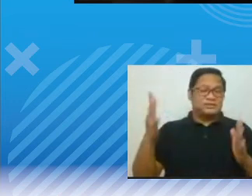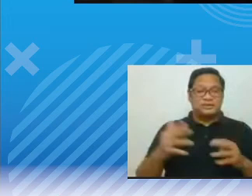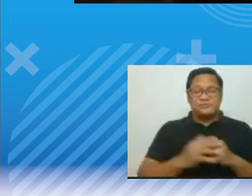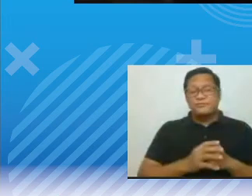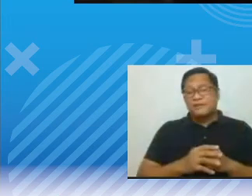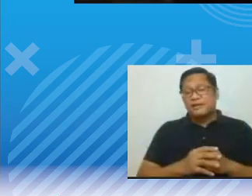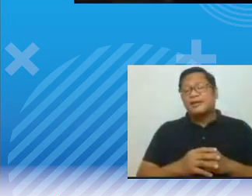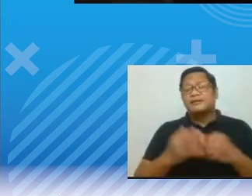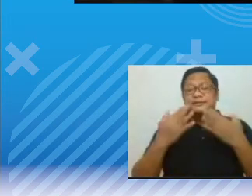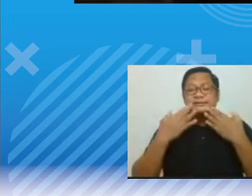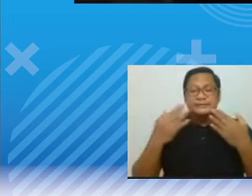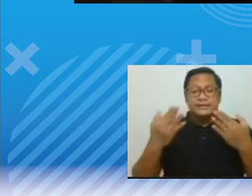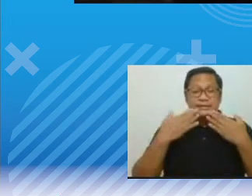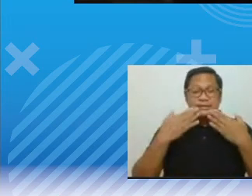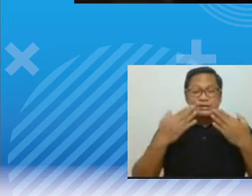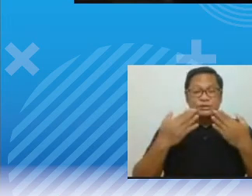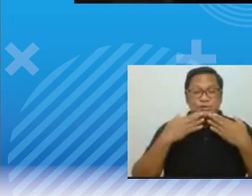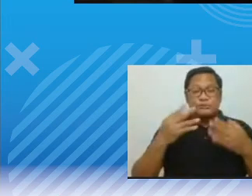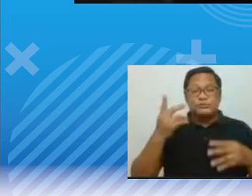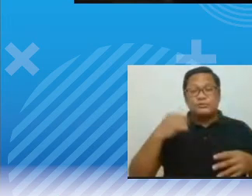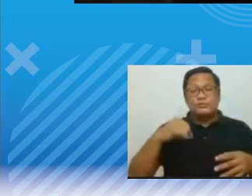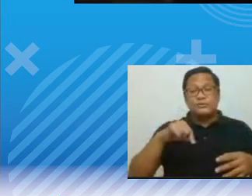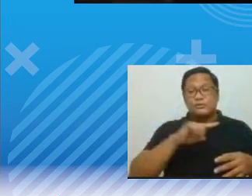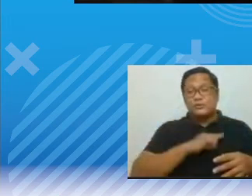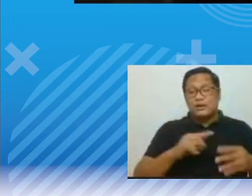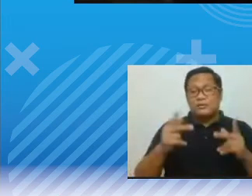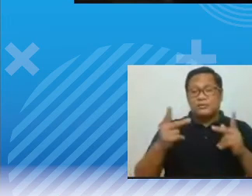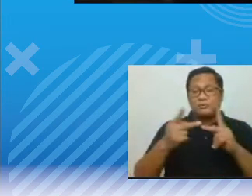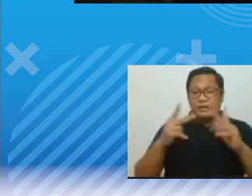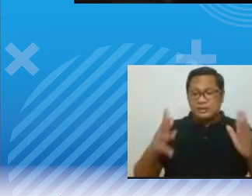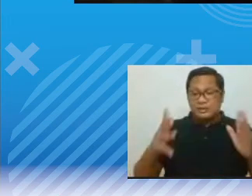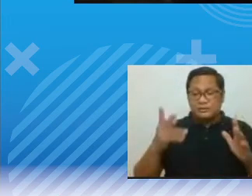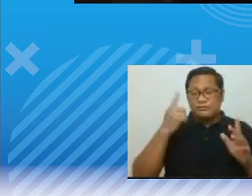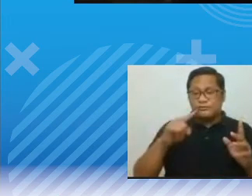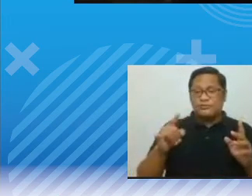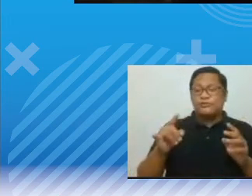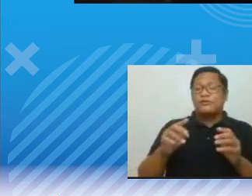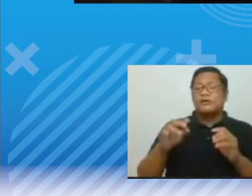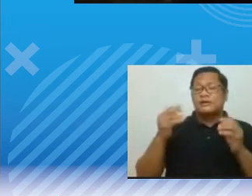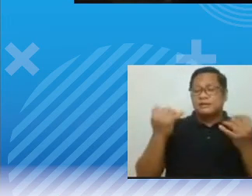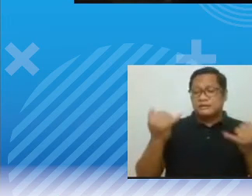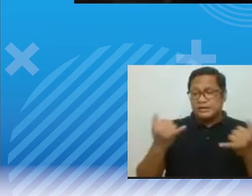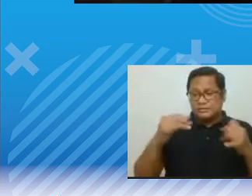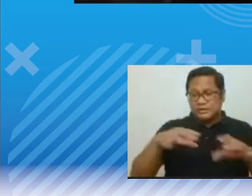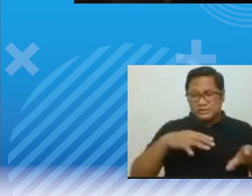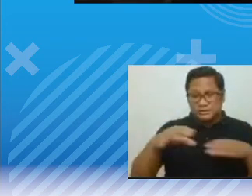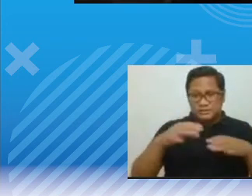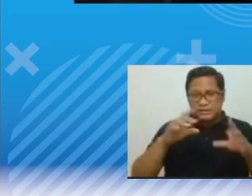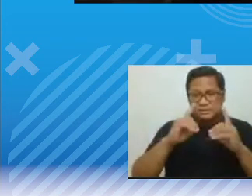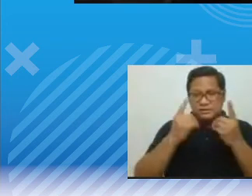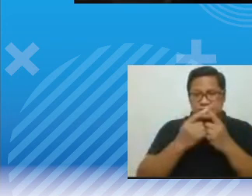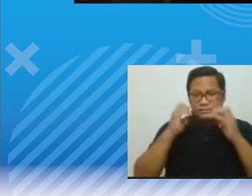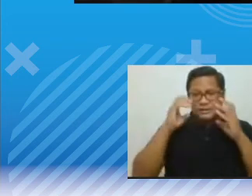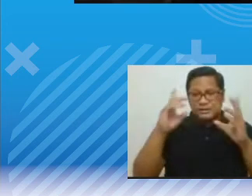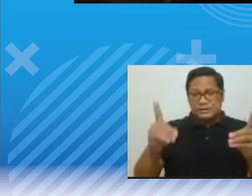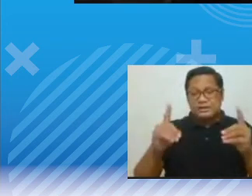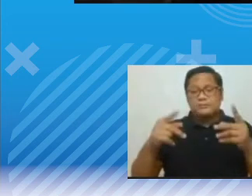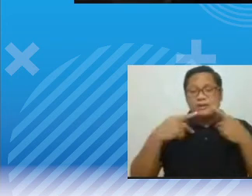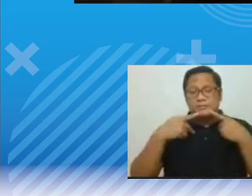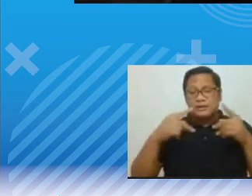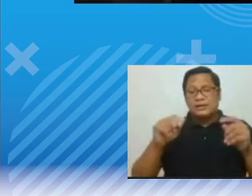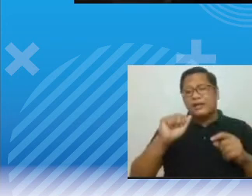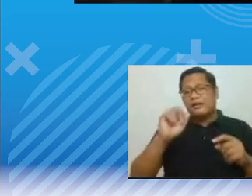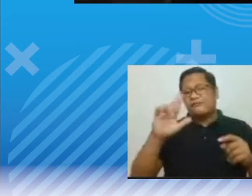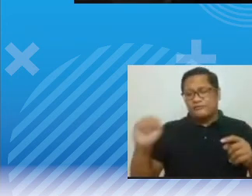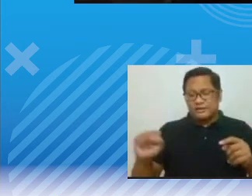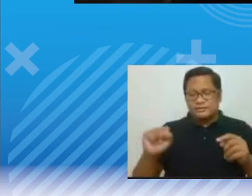ating mga partners sa pagpapacilitate po na activity na to, ang DepEd Public Affairs Service at ang Filipino Sign Language interpreters